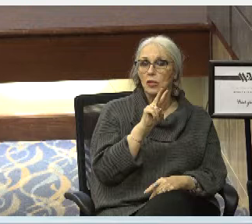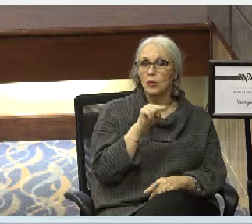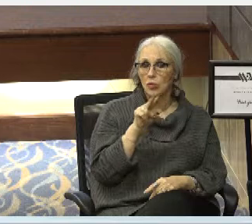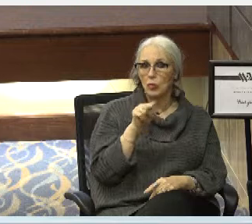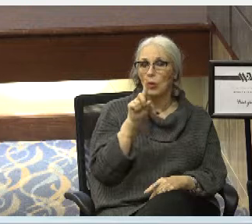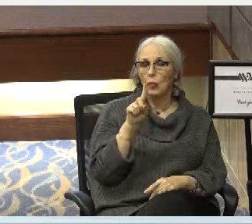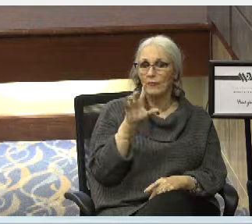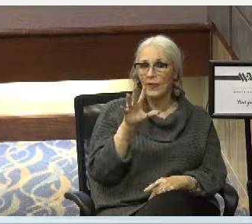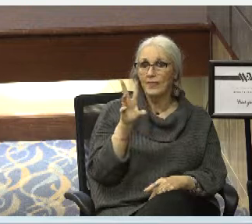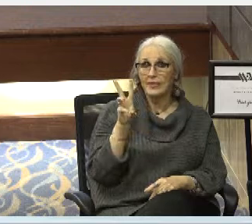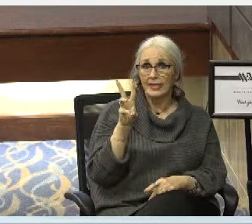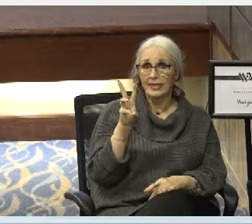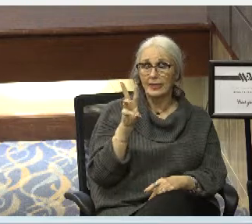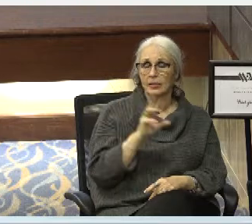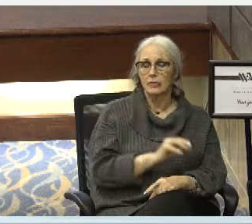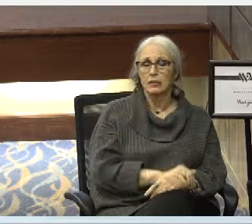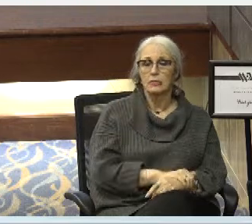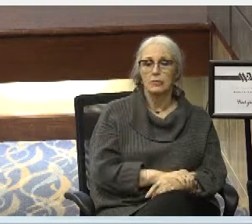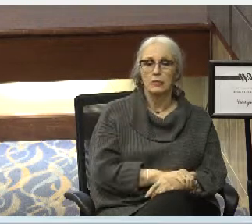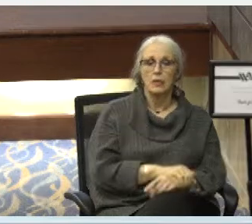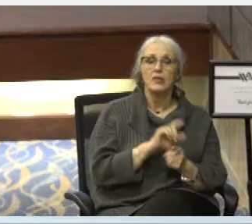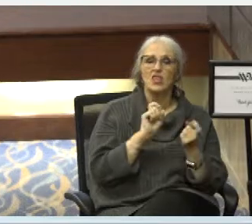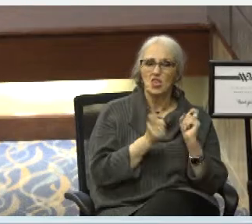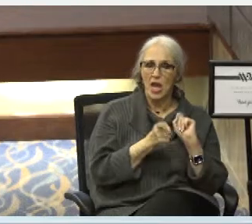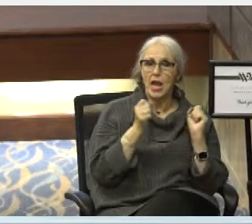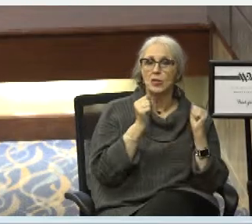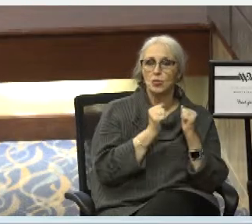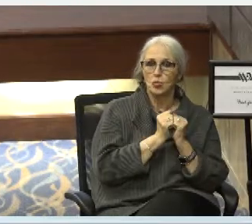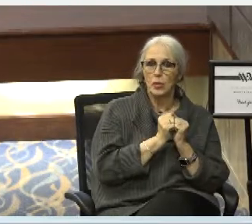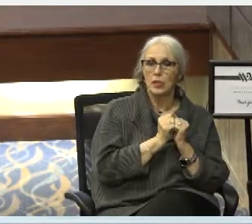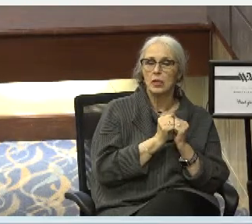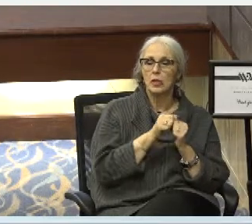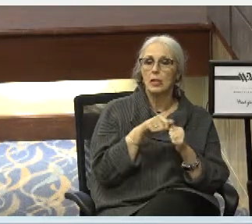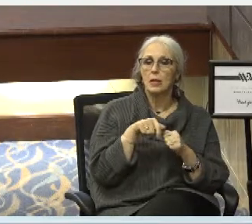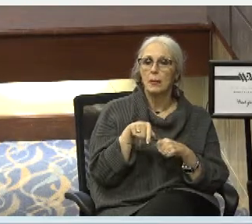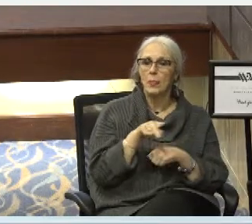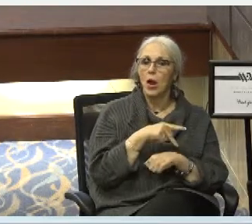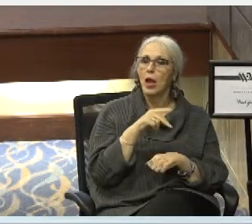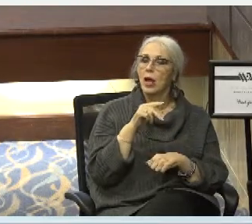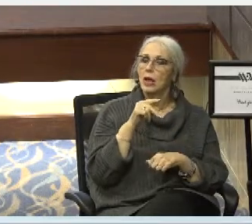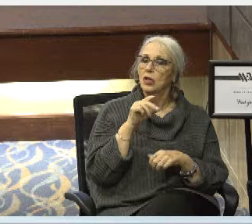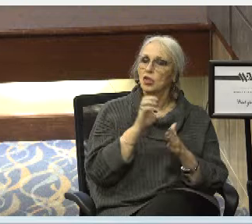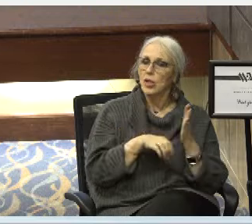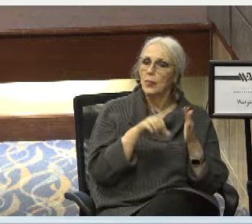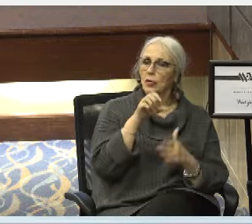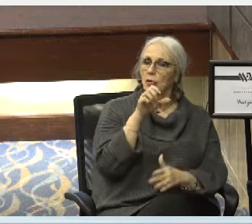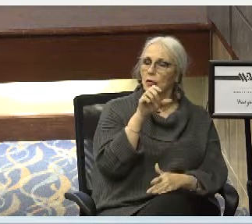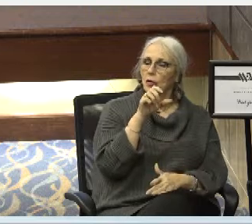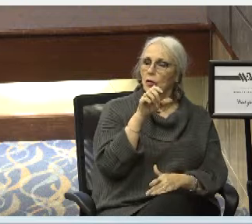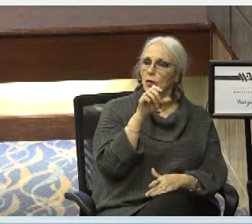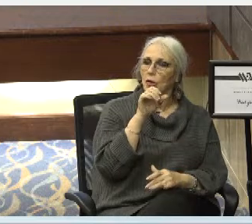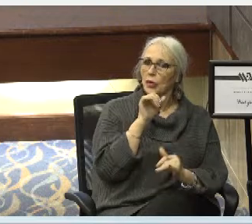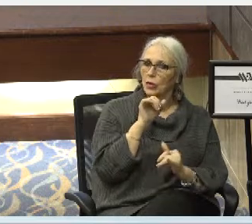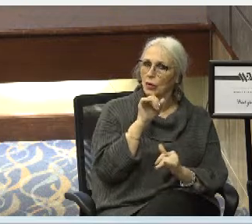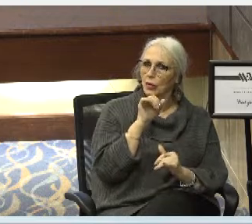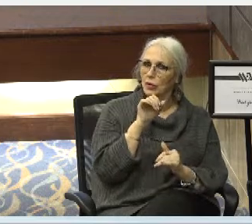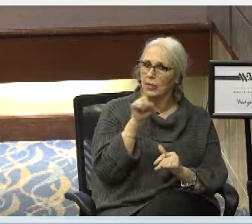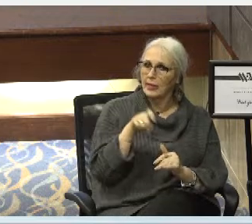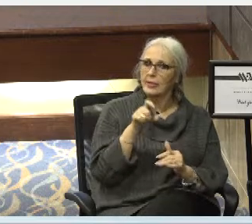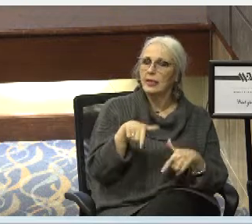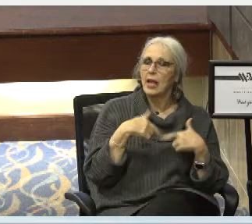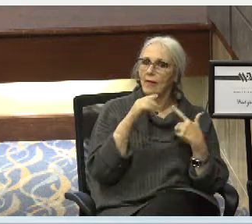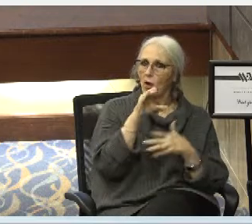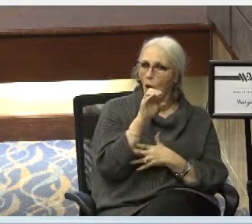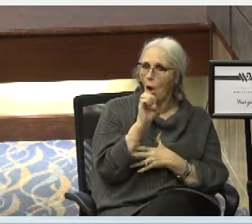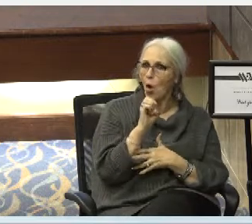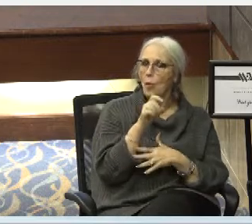2022-156 that deals with the change in parkland use. Chapter 26 of the Texas Park and Wildlife Code requires the